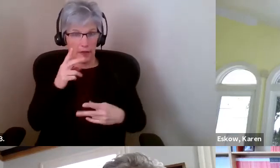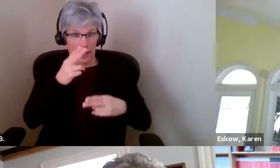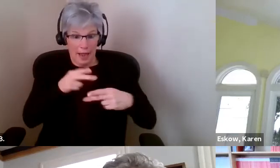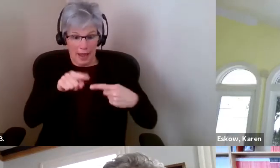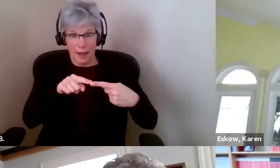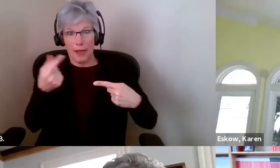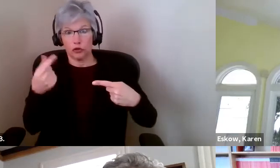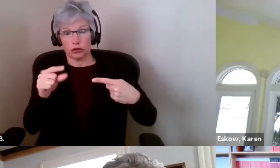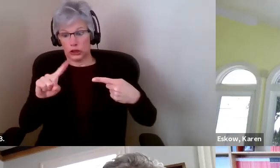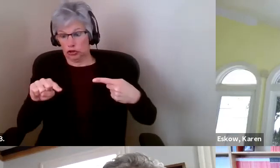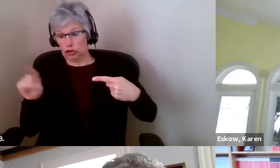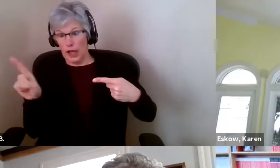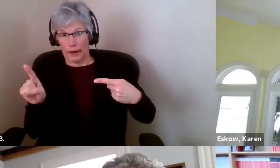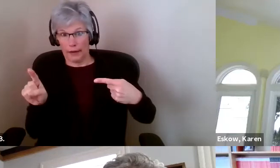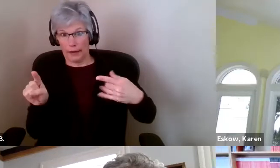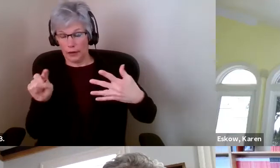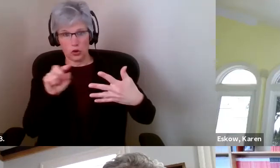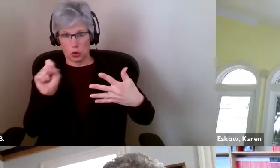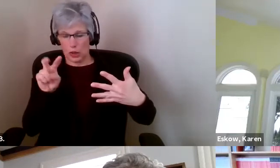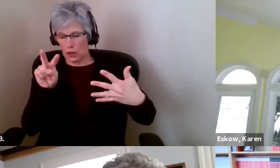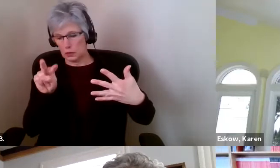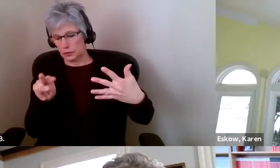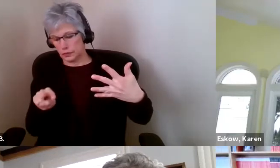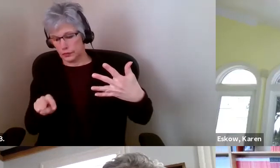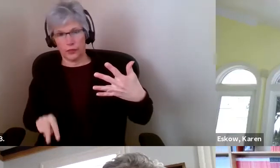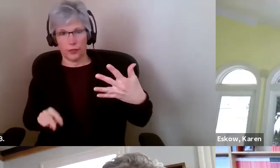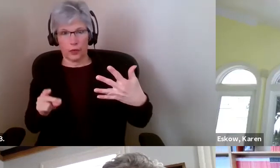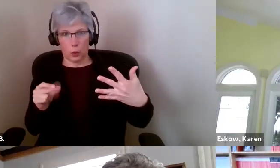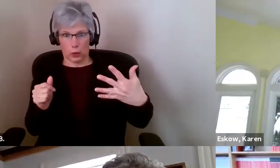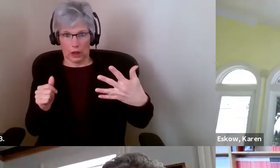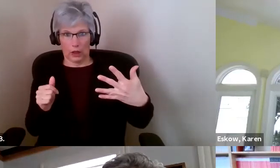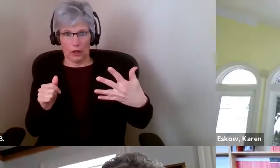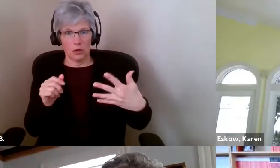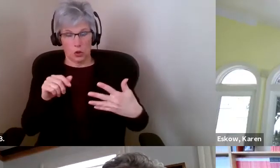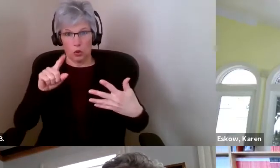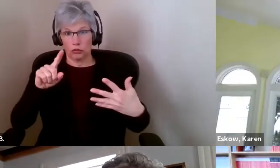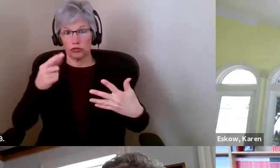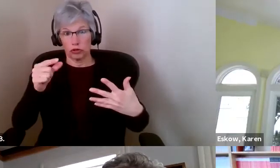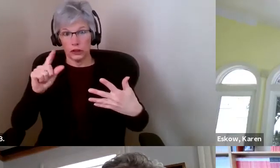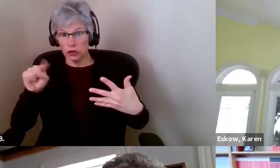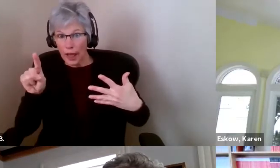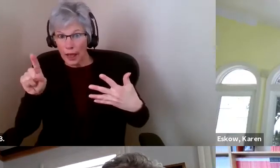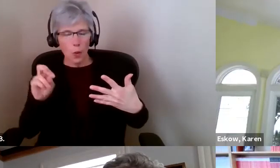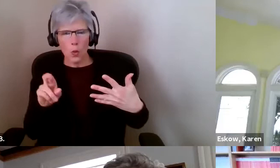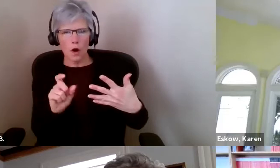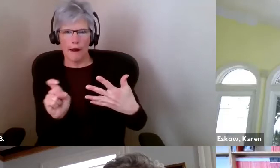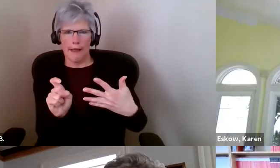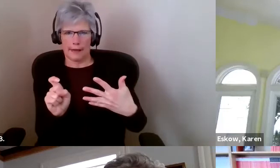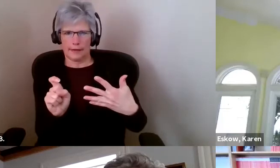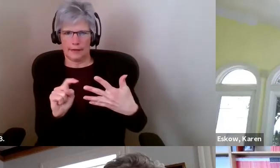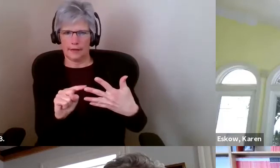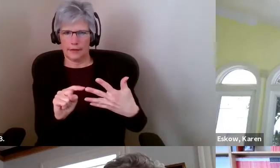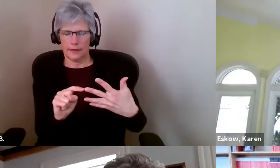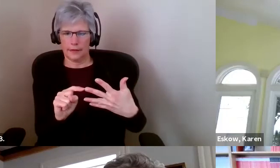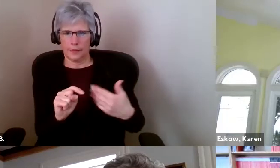if it's different when you get in there, keep that in mind. Green check mark or an X. I think everyone will be